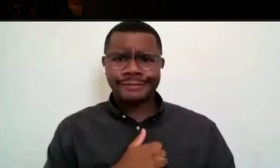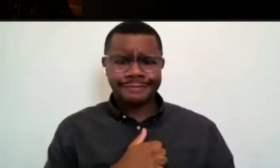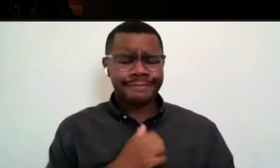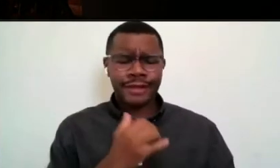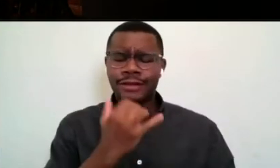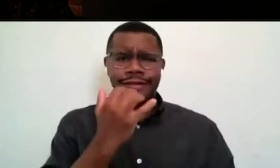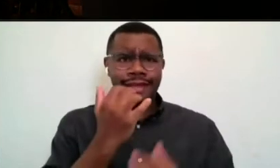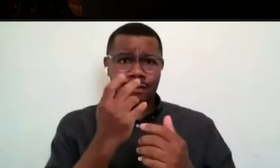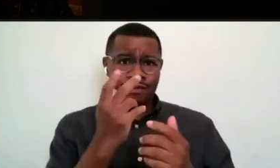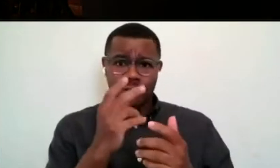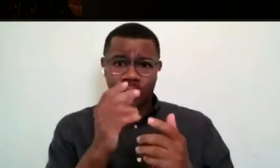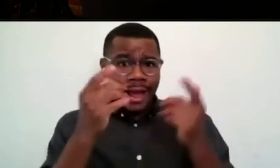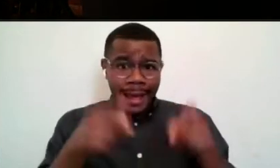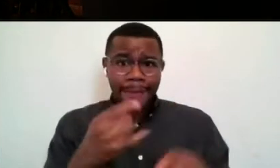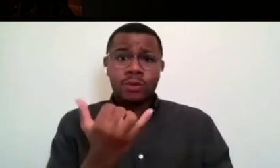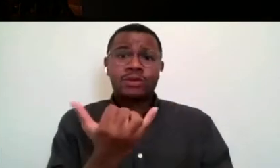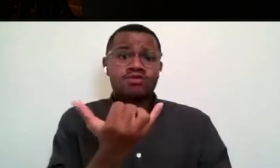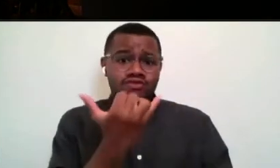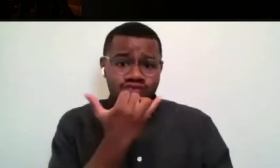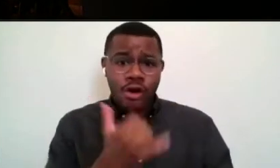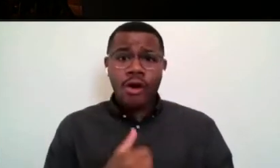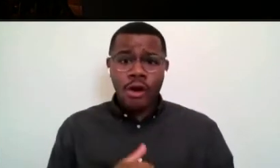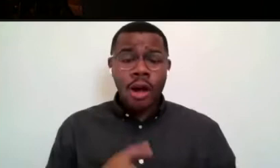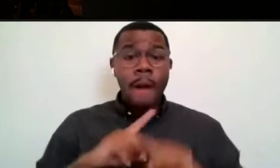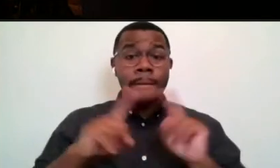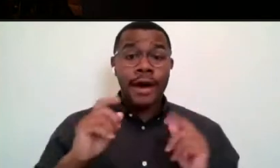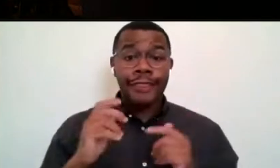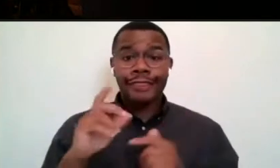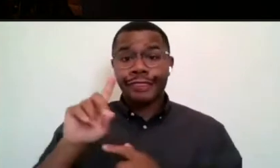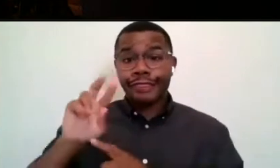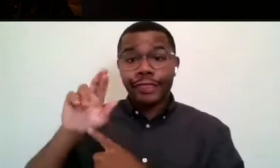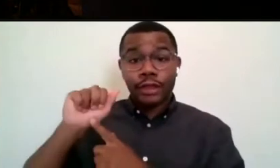but the drama of it has been amazing. I think that the